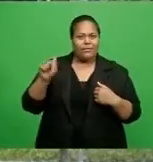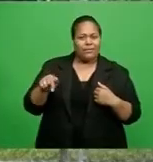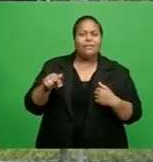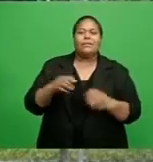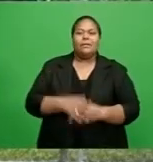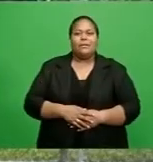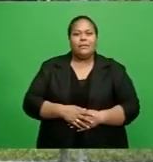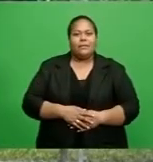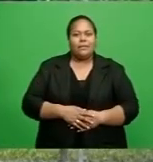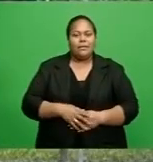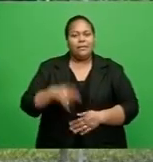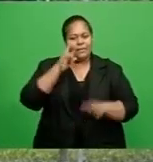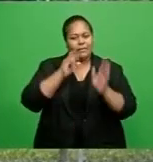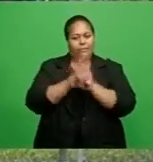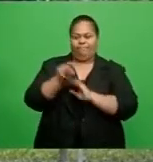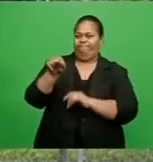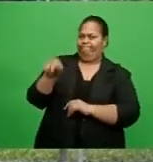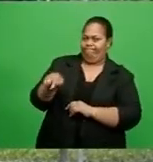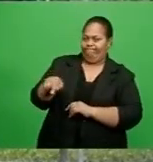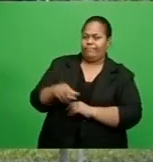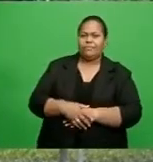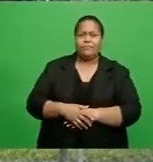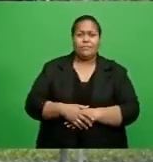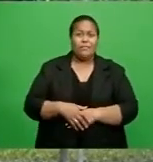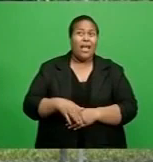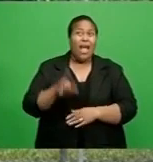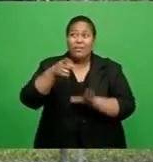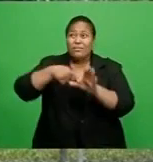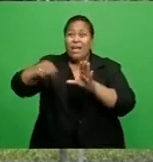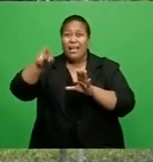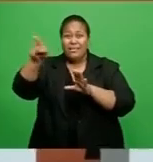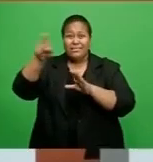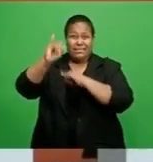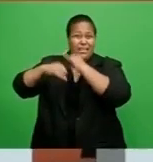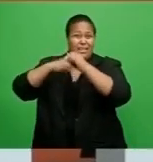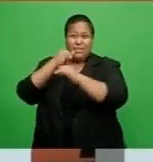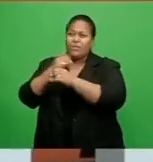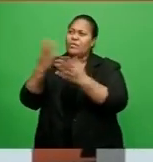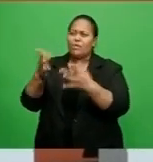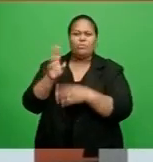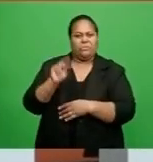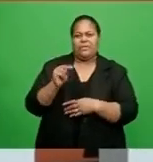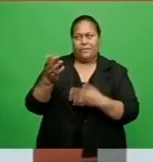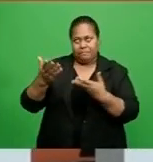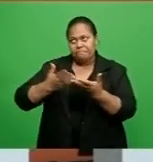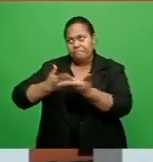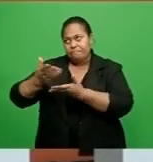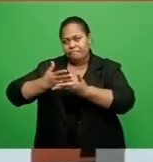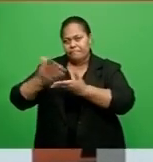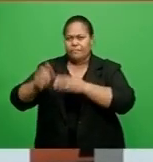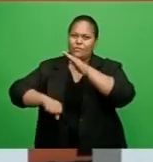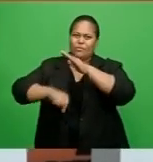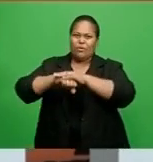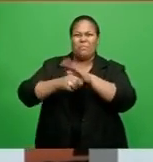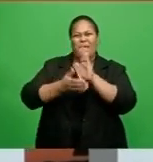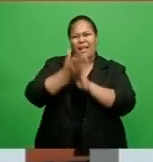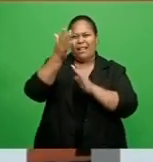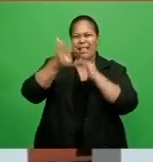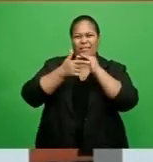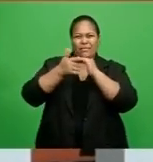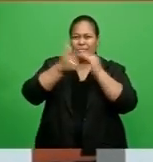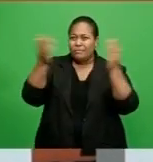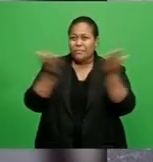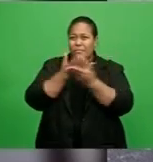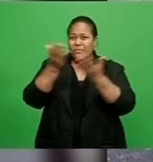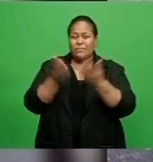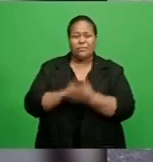recognize. The PS says the recognition of outside quarantine still requires some bilateral negotiations at the top level. The problem is that we haven't